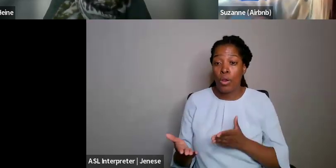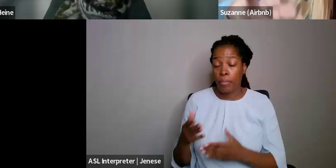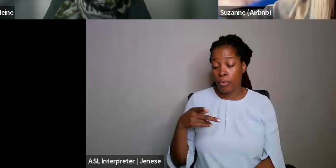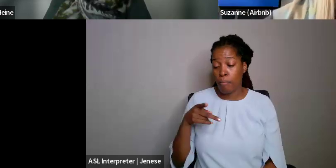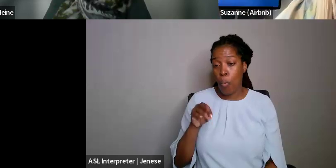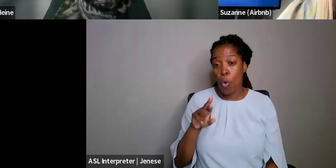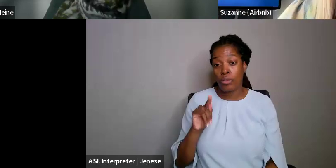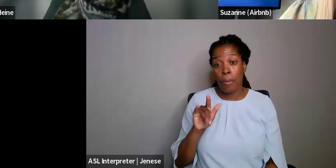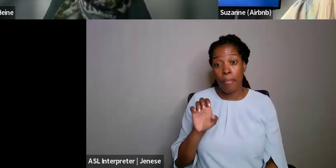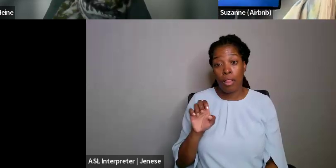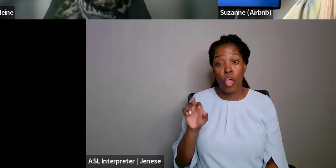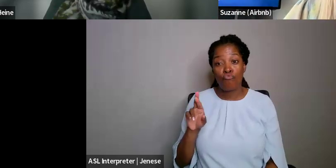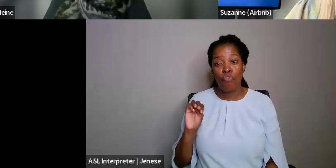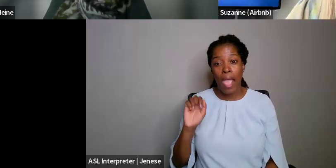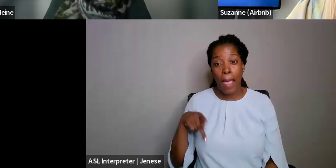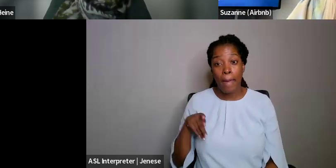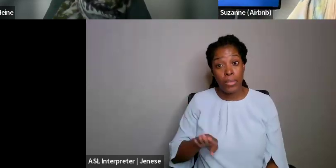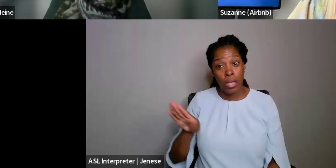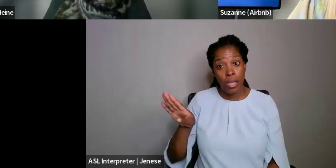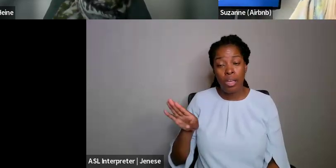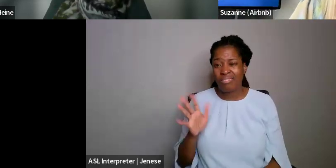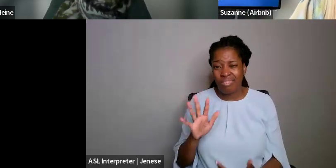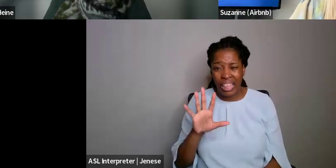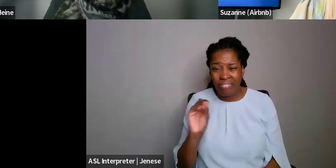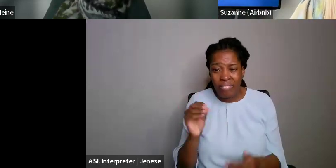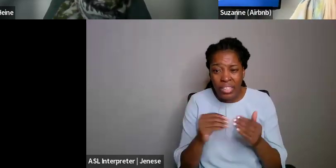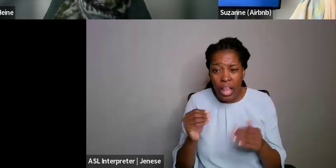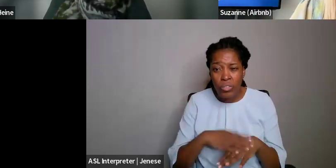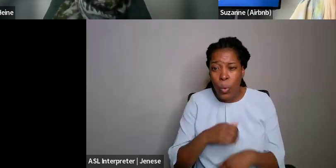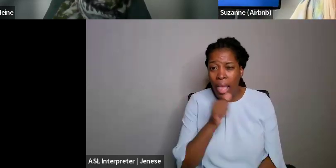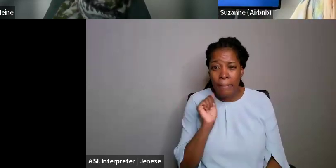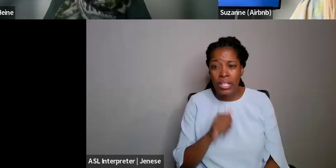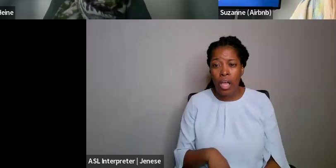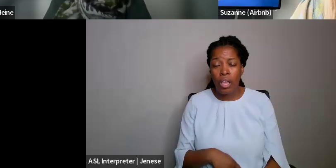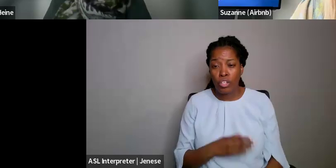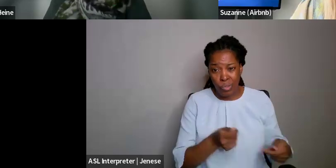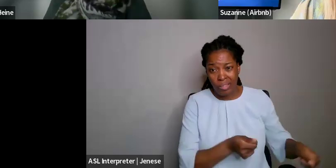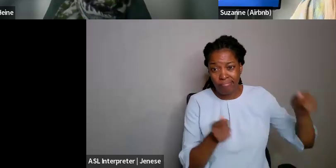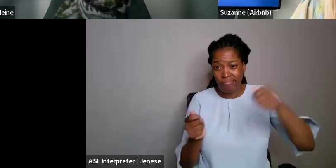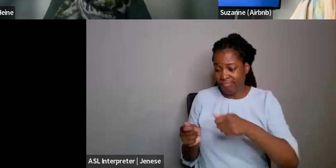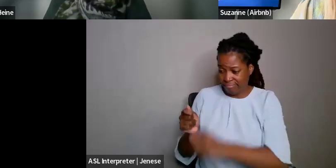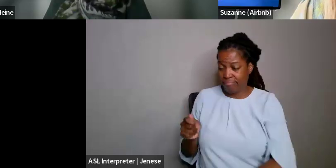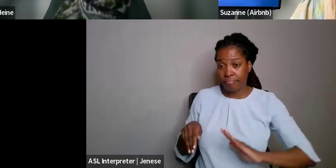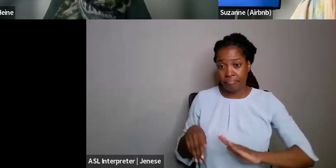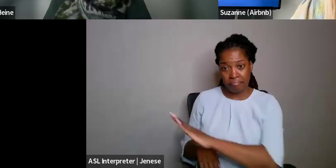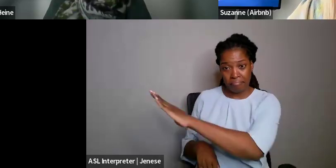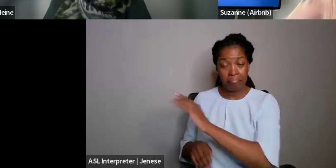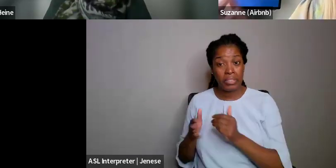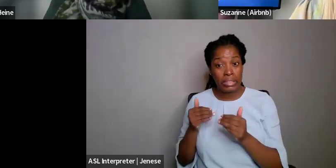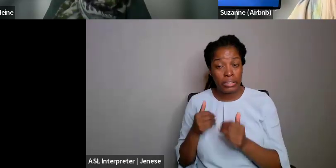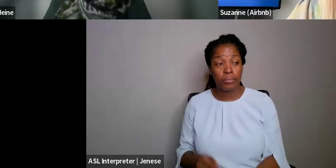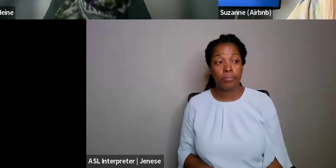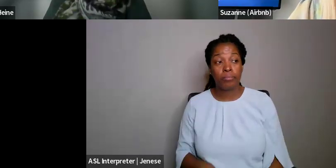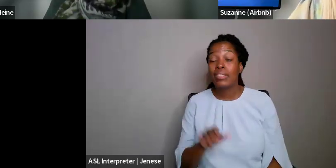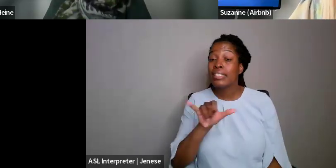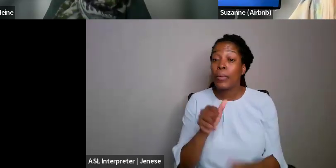front garden and landscape it to make it step free. Same with the bathroom. If you aren't able to make